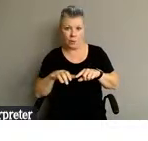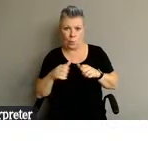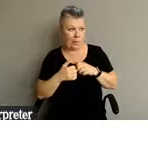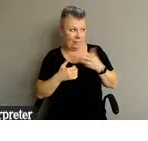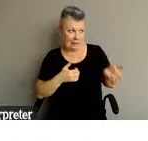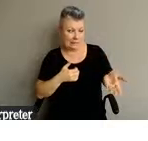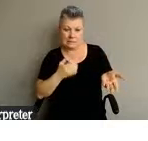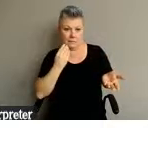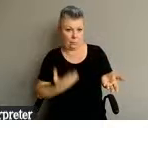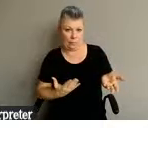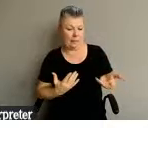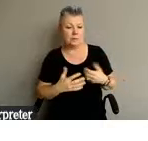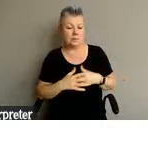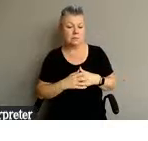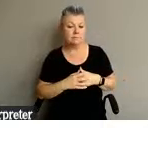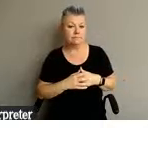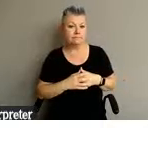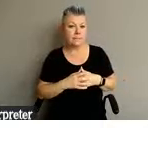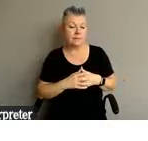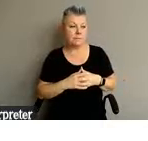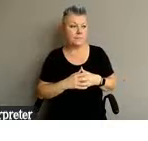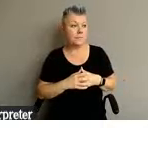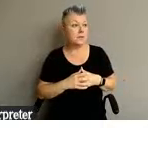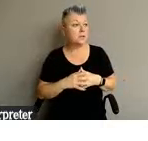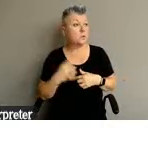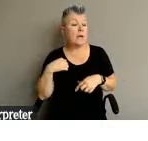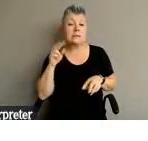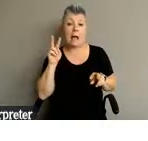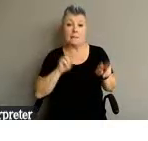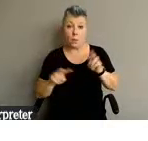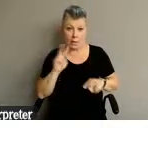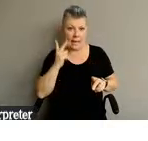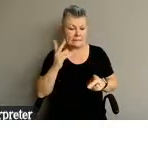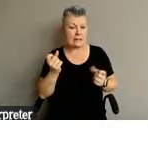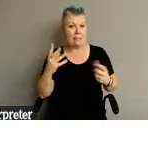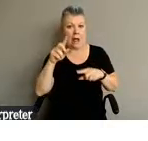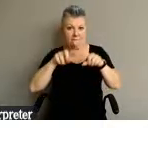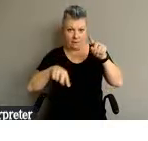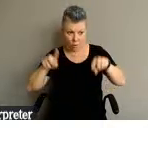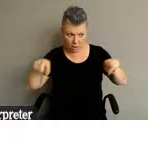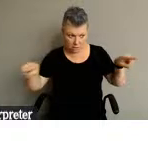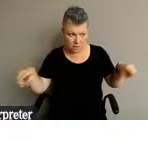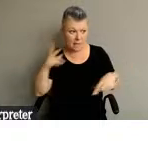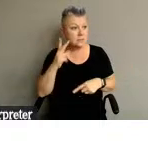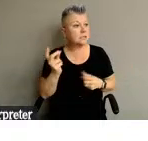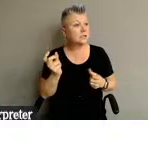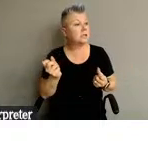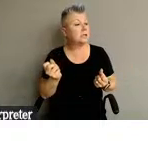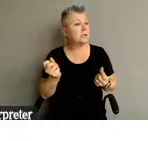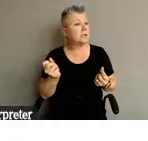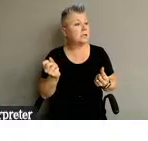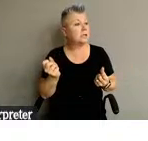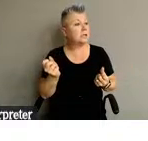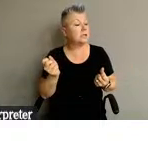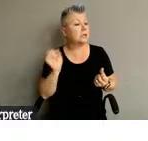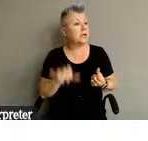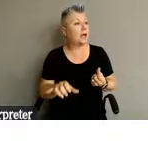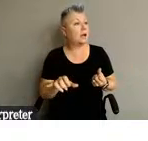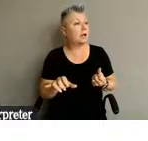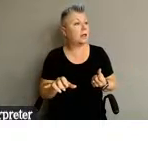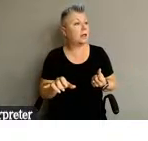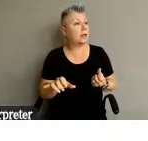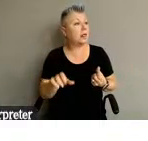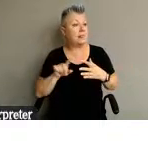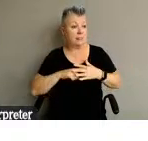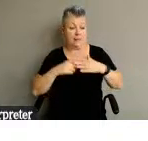here. So, as I'm looking, I see a lot of variance. I see that, that the